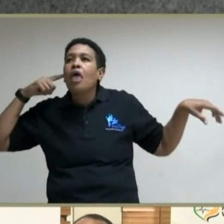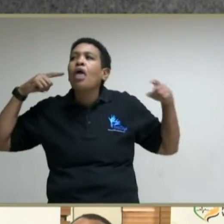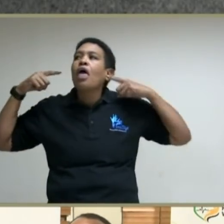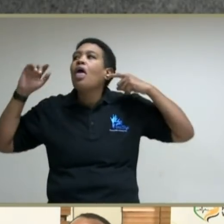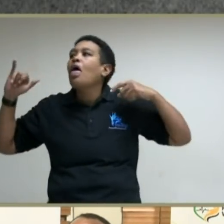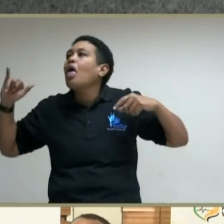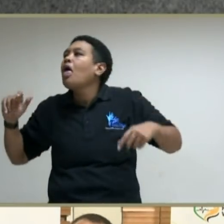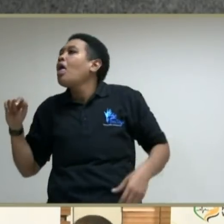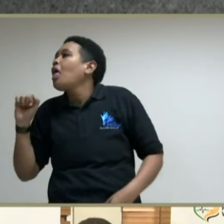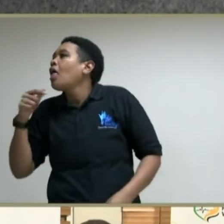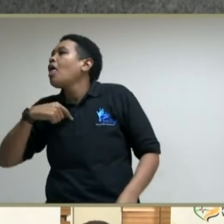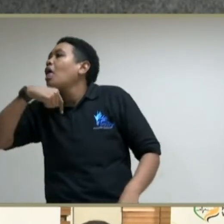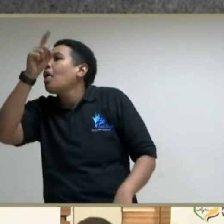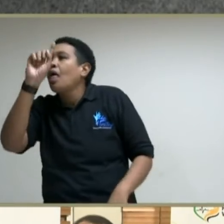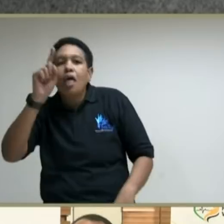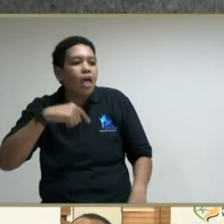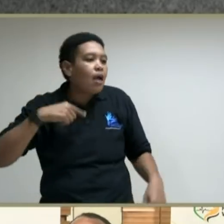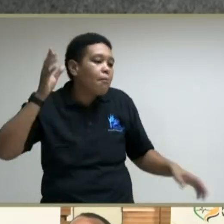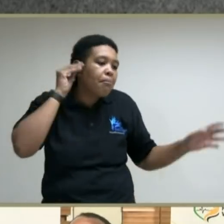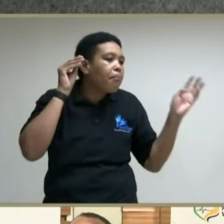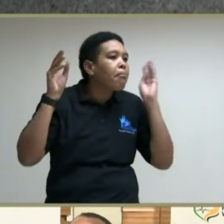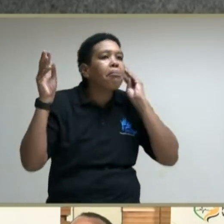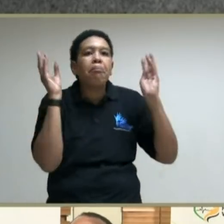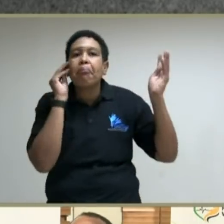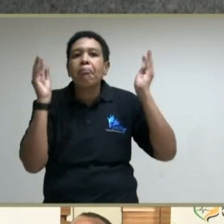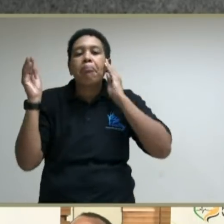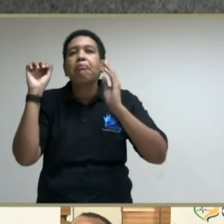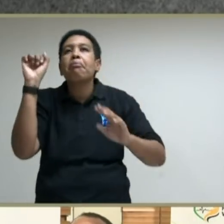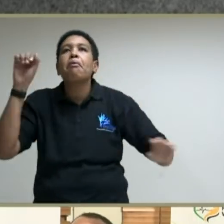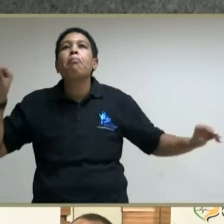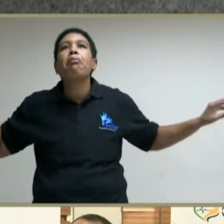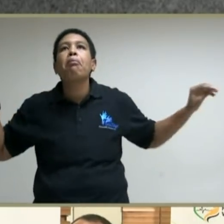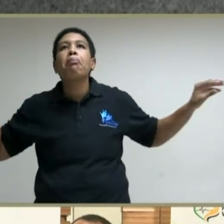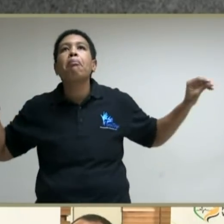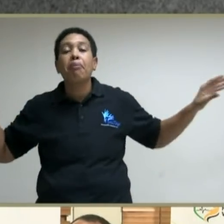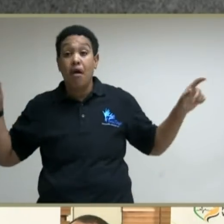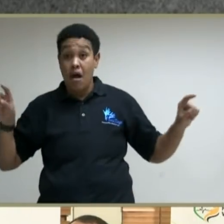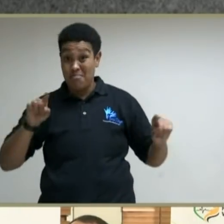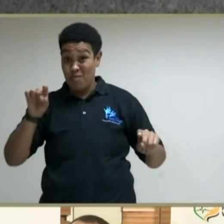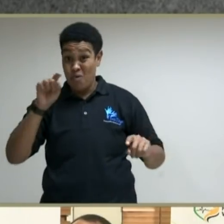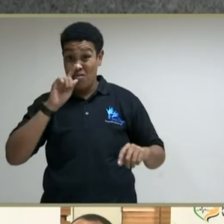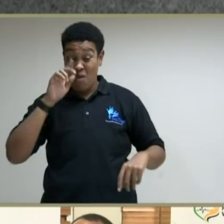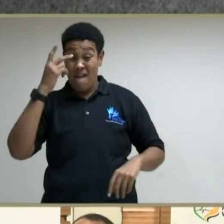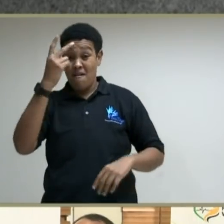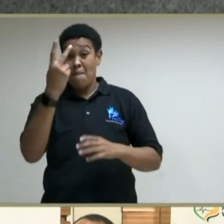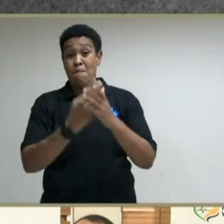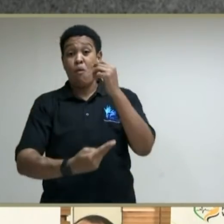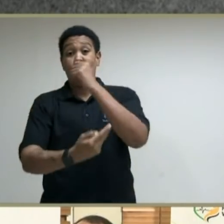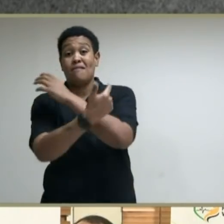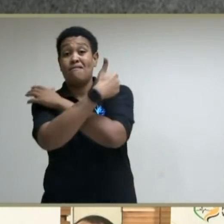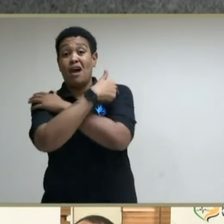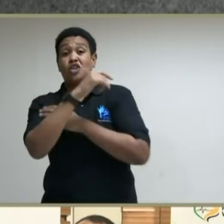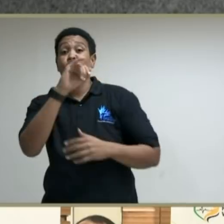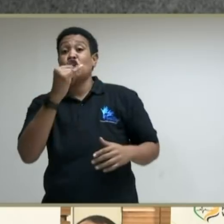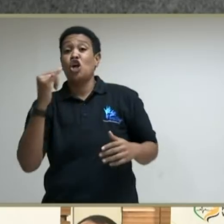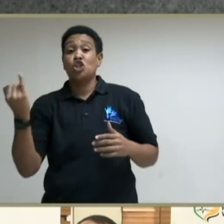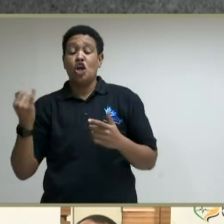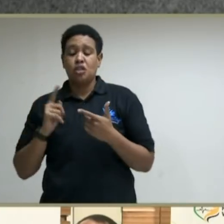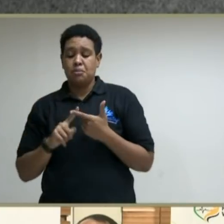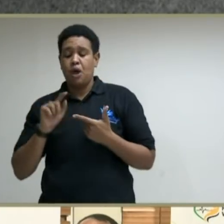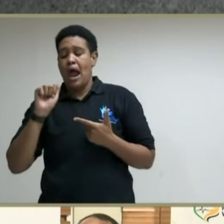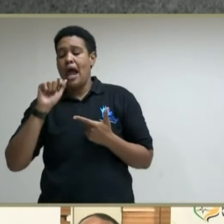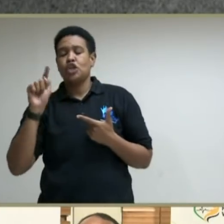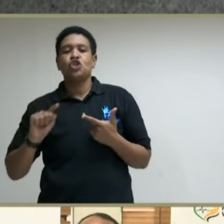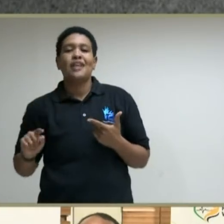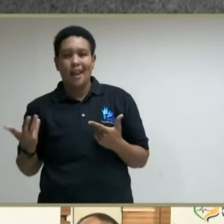that you can go out and get your vaccines. Those sites are going to have both vaccines, Johnson & Johnson and